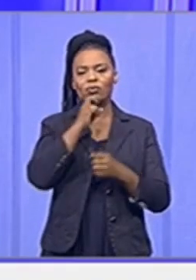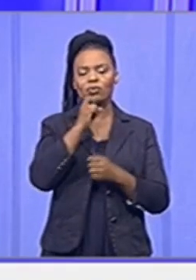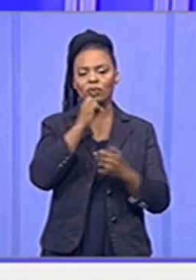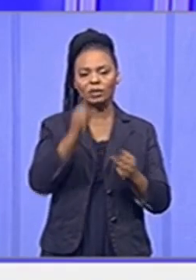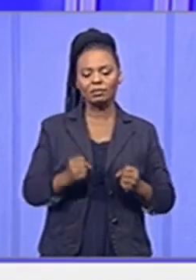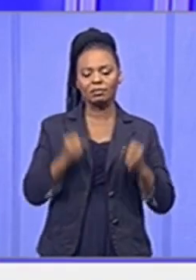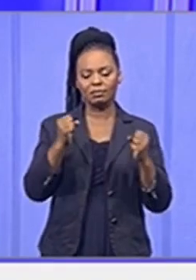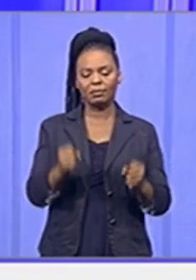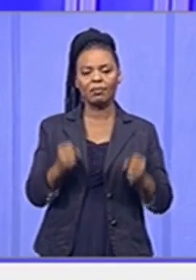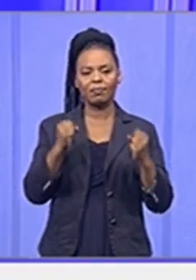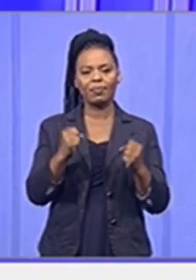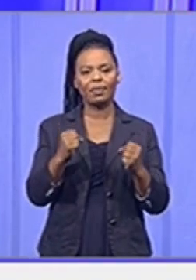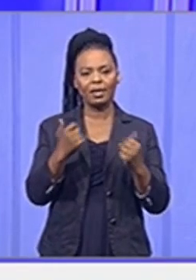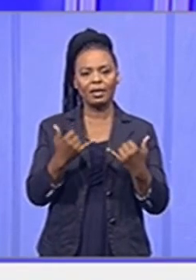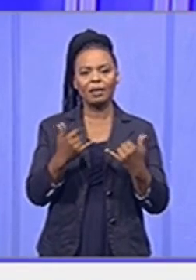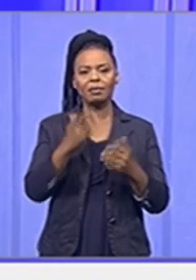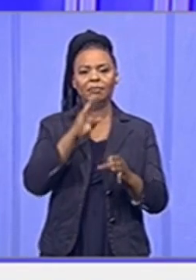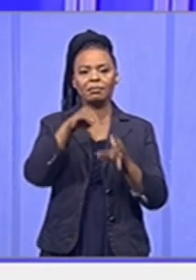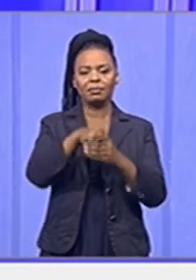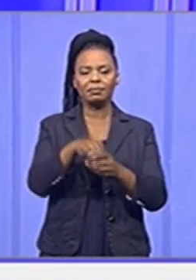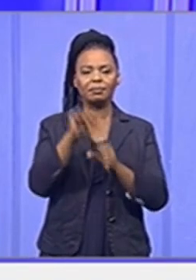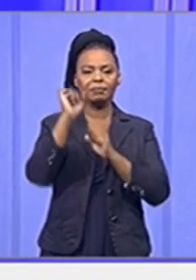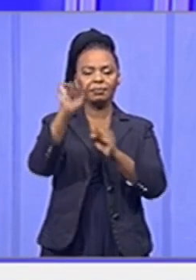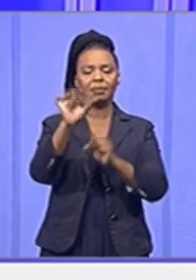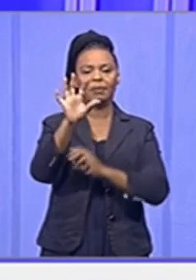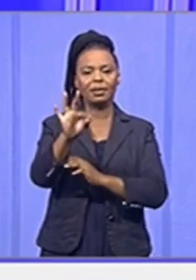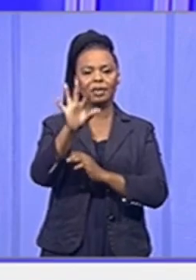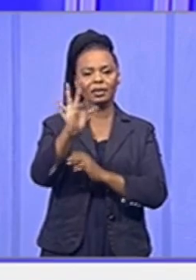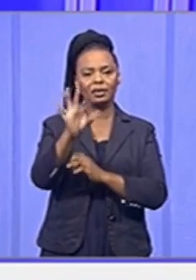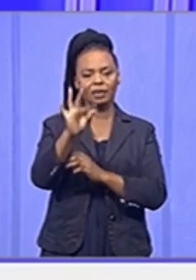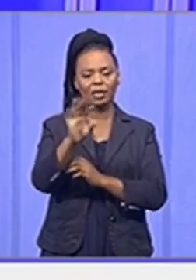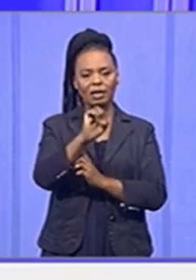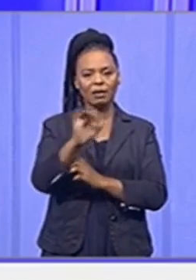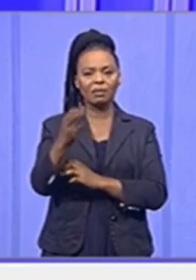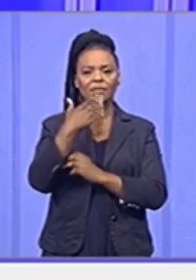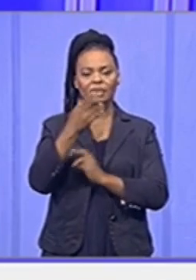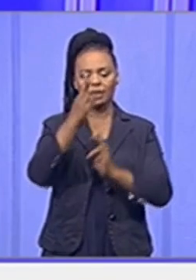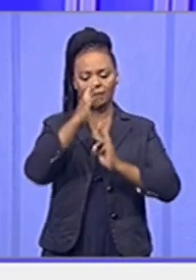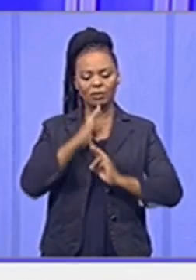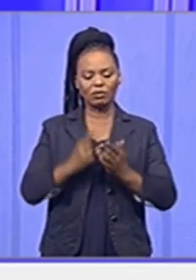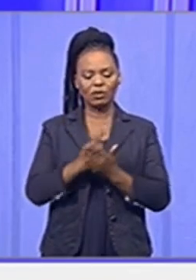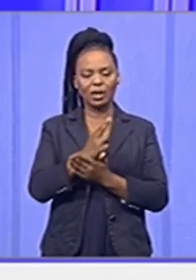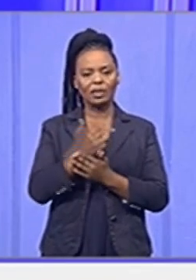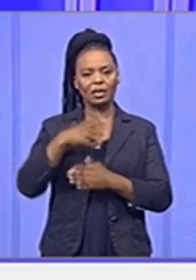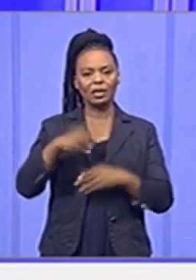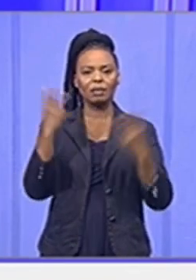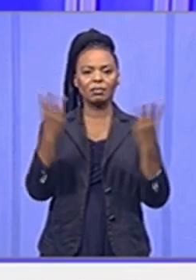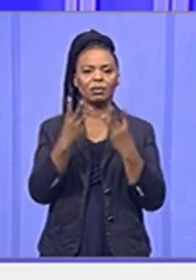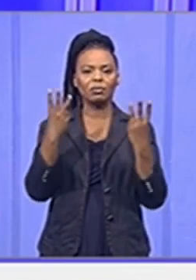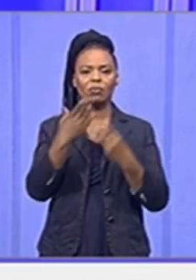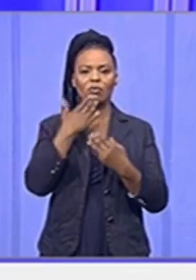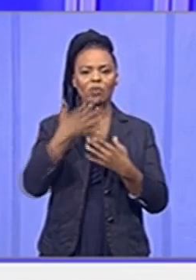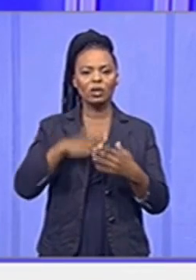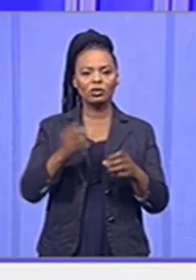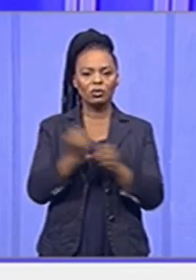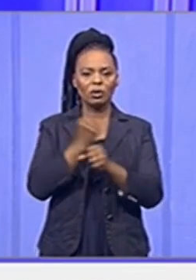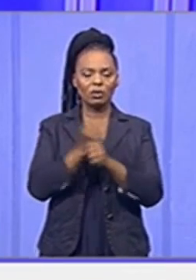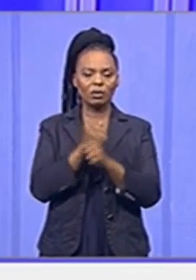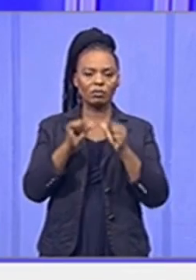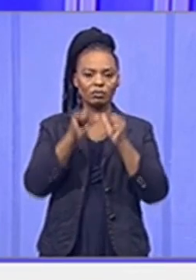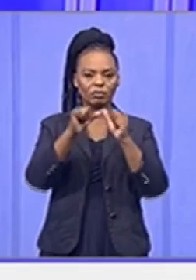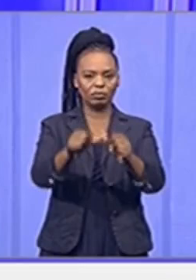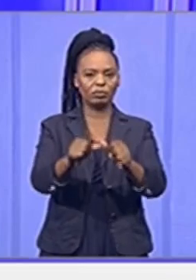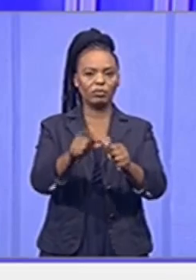e ipiletsa ho bao ba dilong ho ba le kabelo boipelaetsong ba ka Mantaha ba EFF ho hlompha ditokelo tsa batho ba bang ba batlang ho tswela pele ka mesebetsi ya